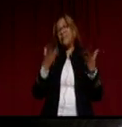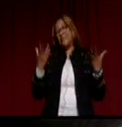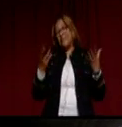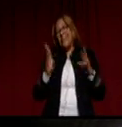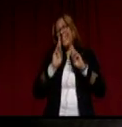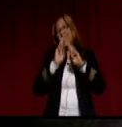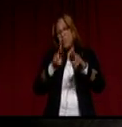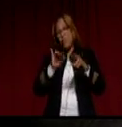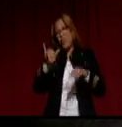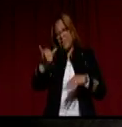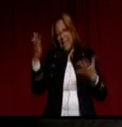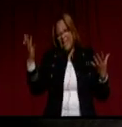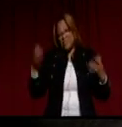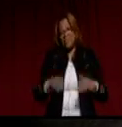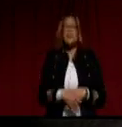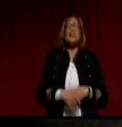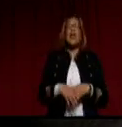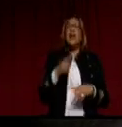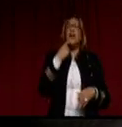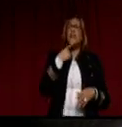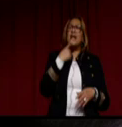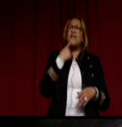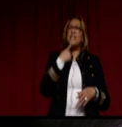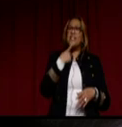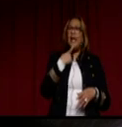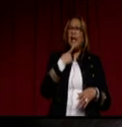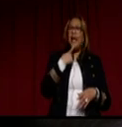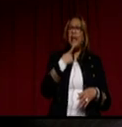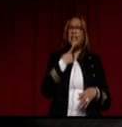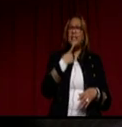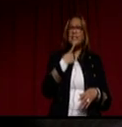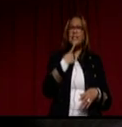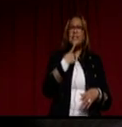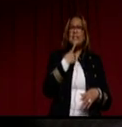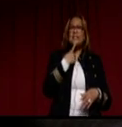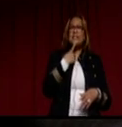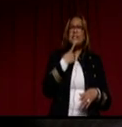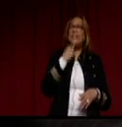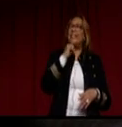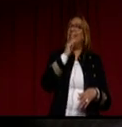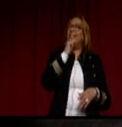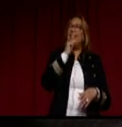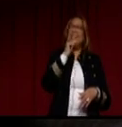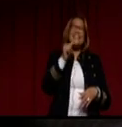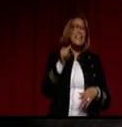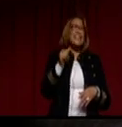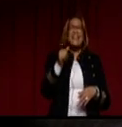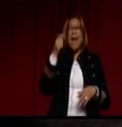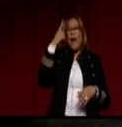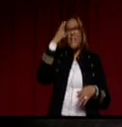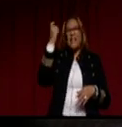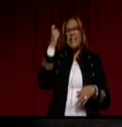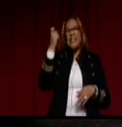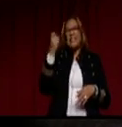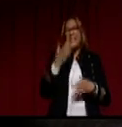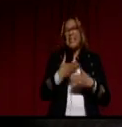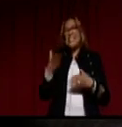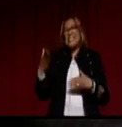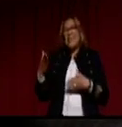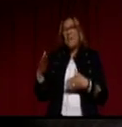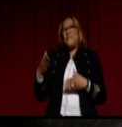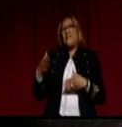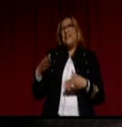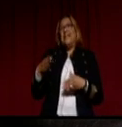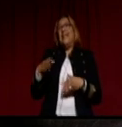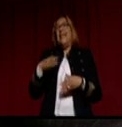does that. Mm-hmm. And what I would say is that it's not because there's something inherently or genetically wrong with